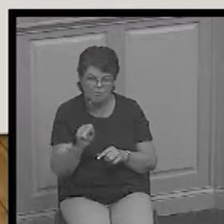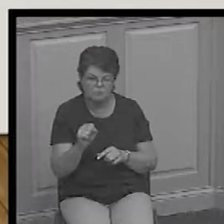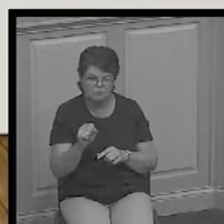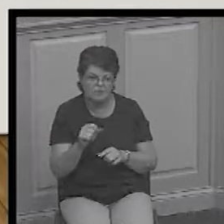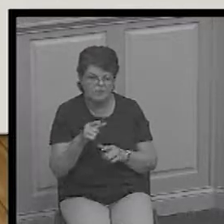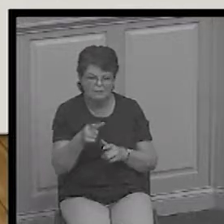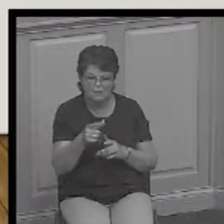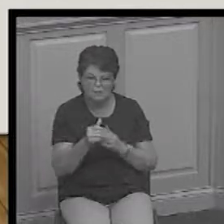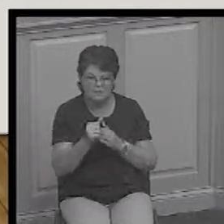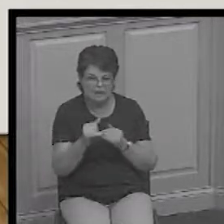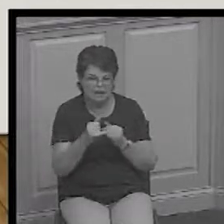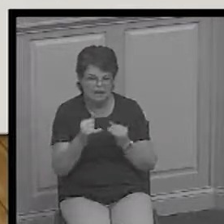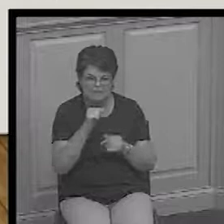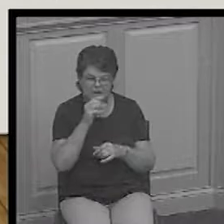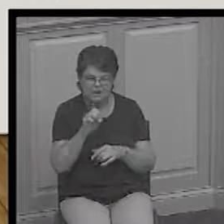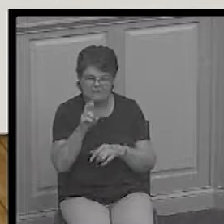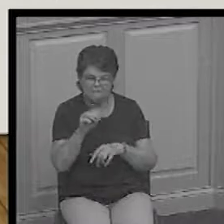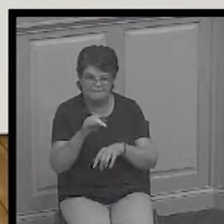guidelines don't even touch on.